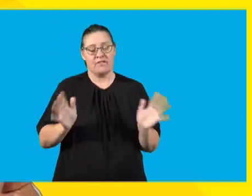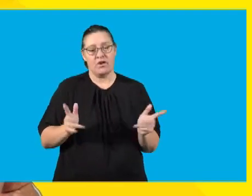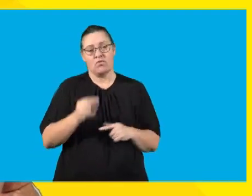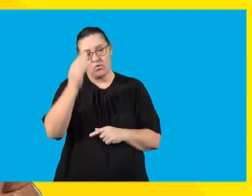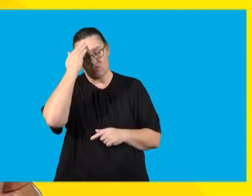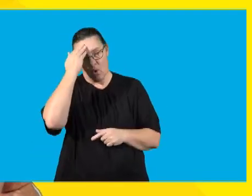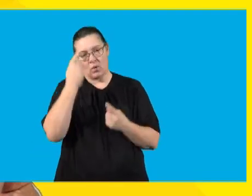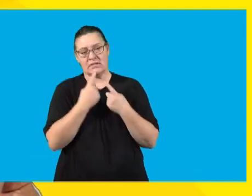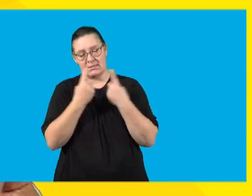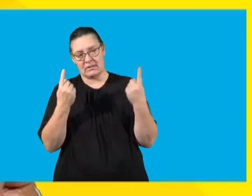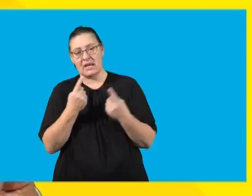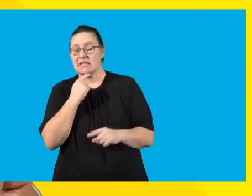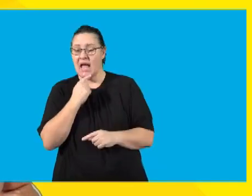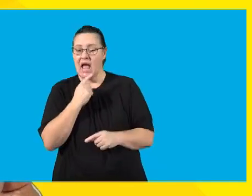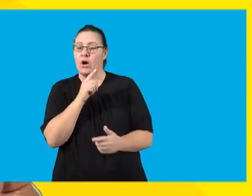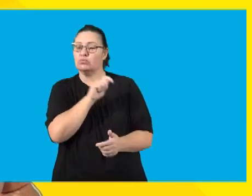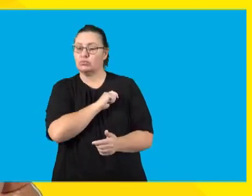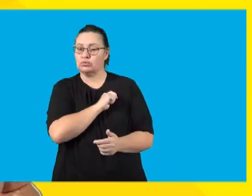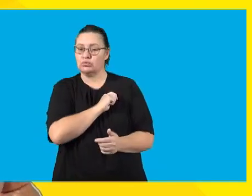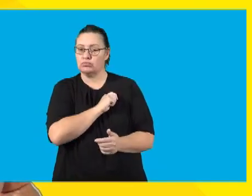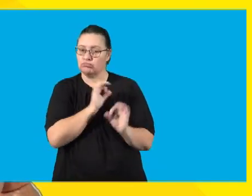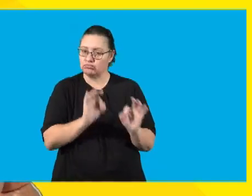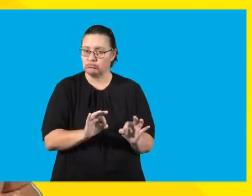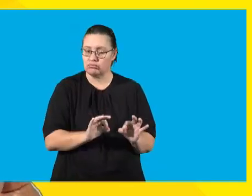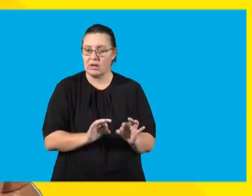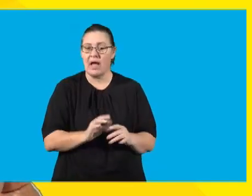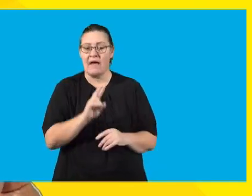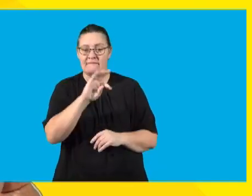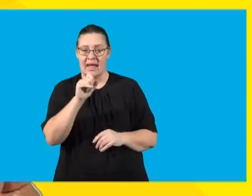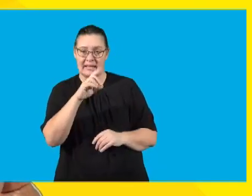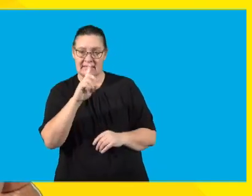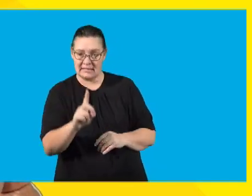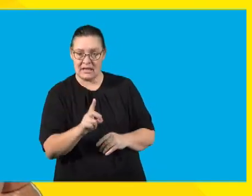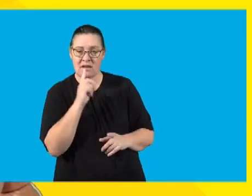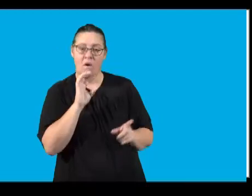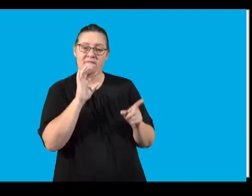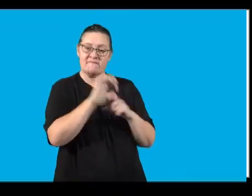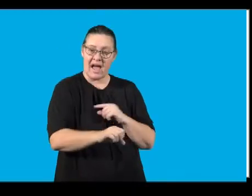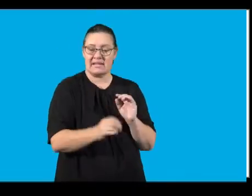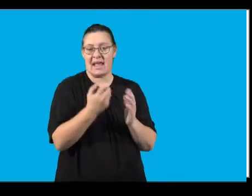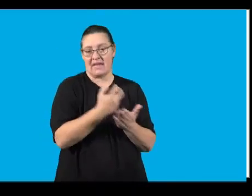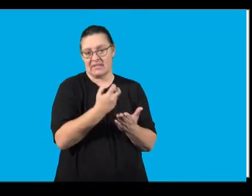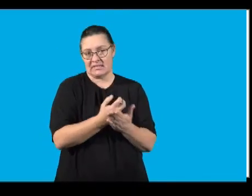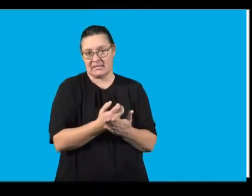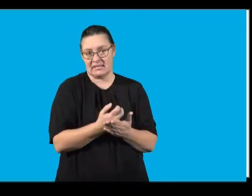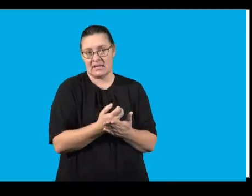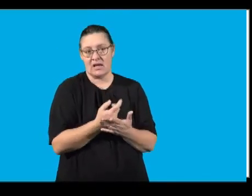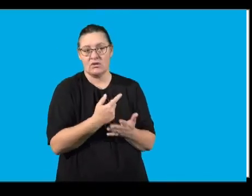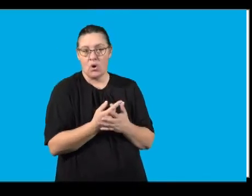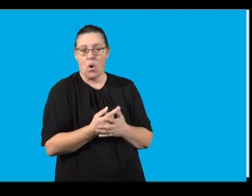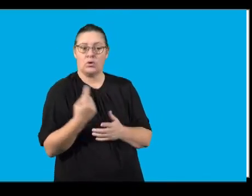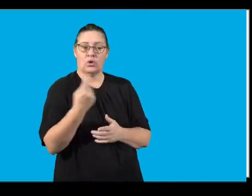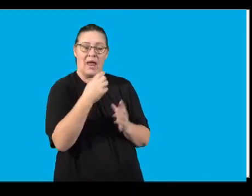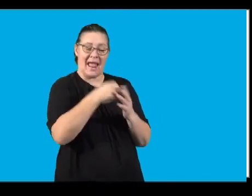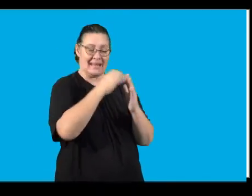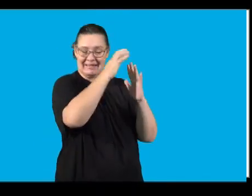we know the statement, right? They tell you it's valid. Now you must say, all right? Find evidence, and remember, it's not going to be just